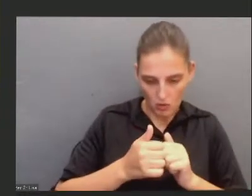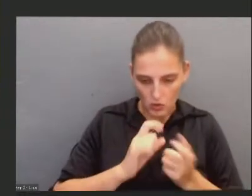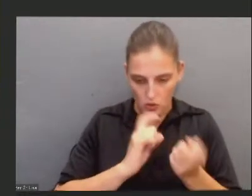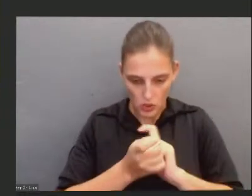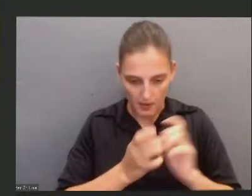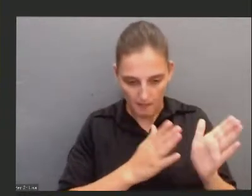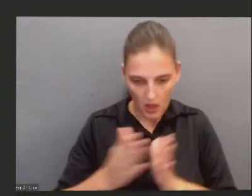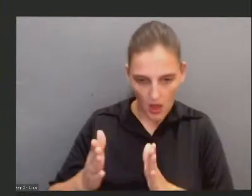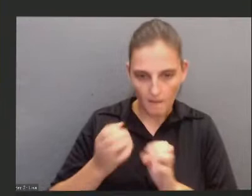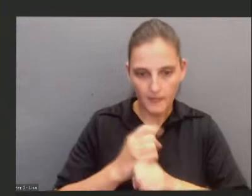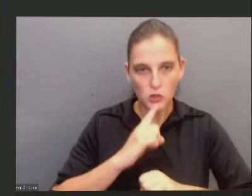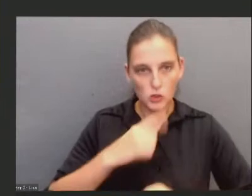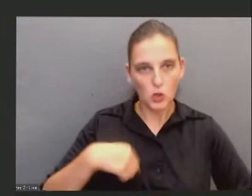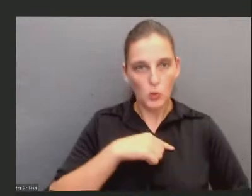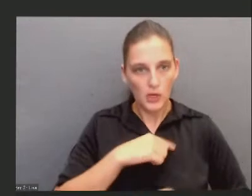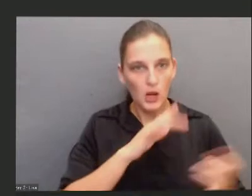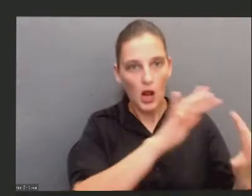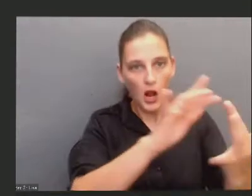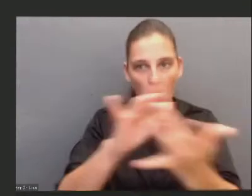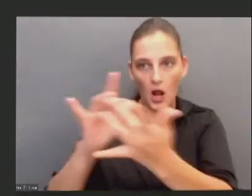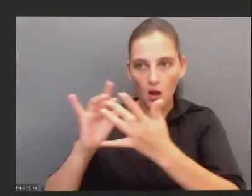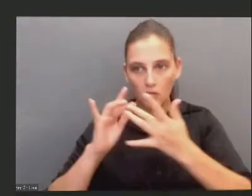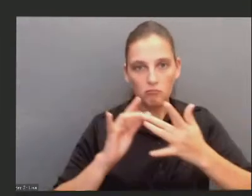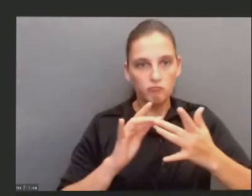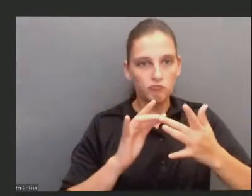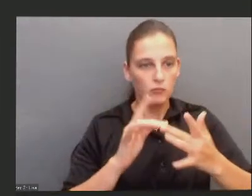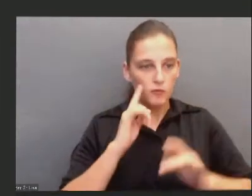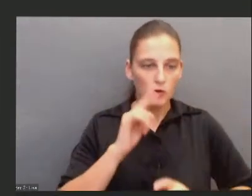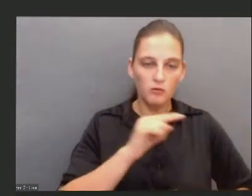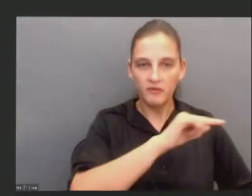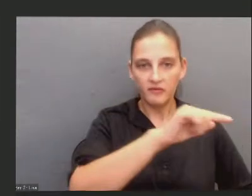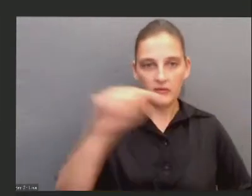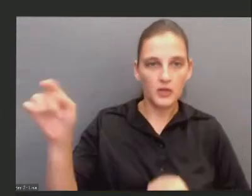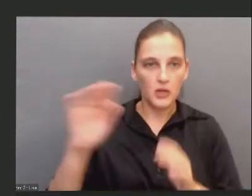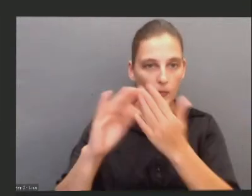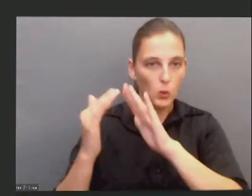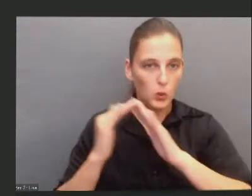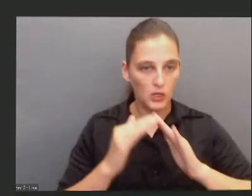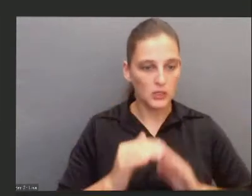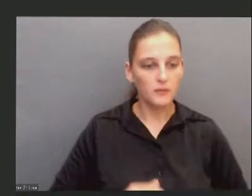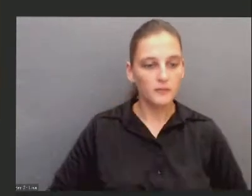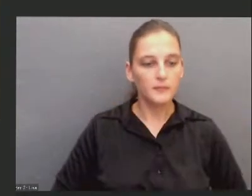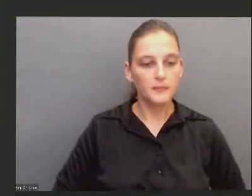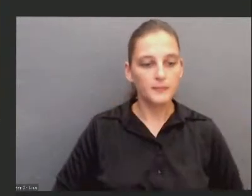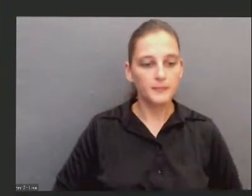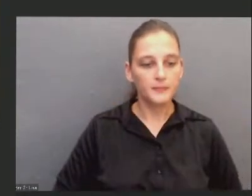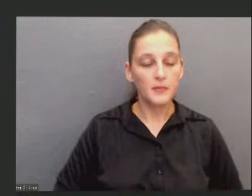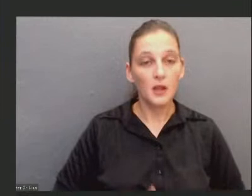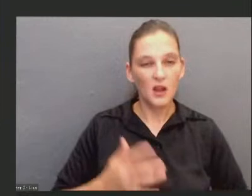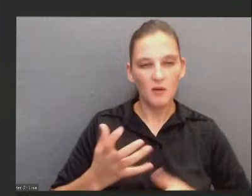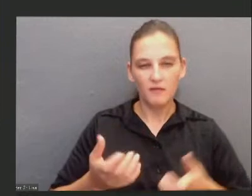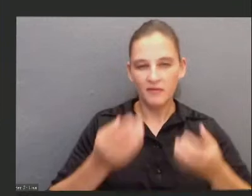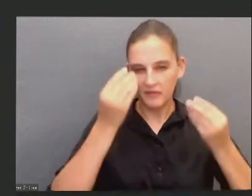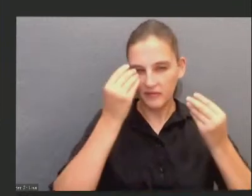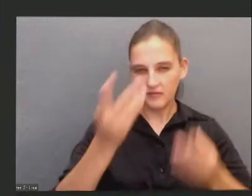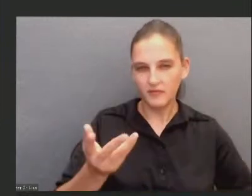in reaching those communities. And I want to share the outcomes that FEMA reached as a result of